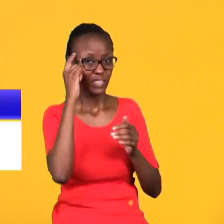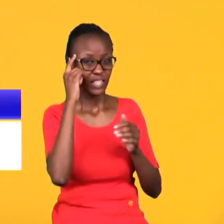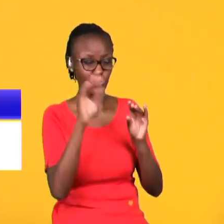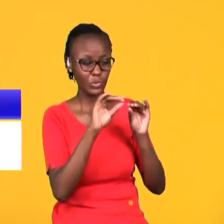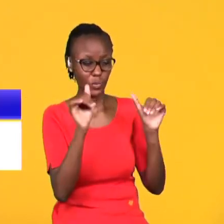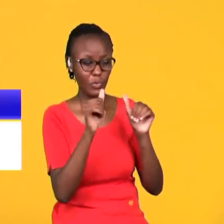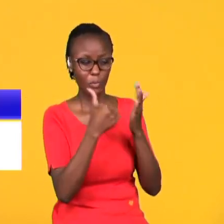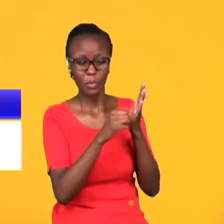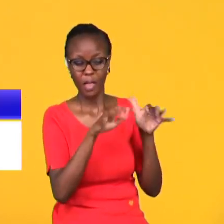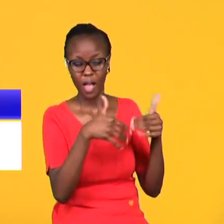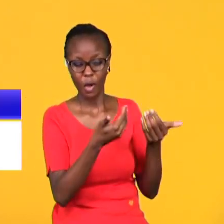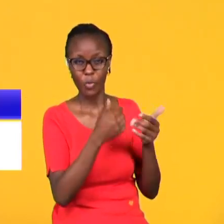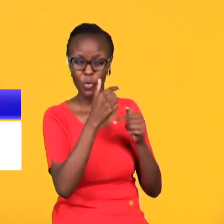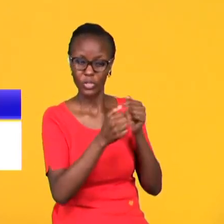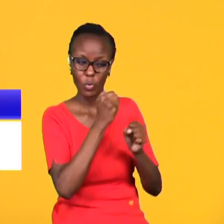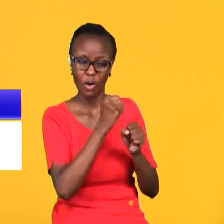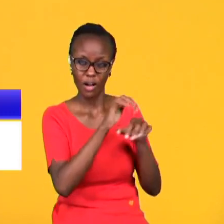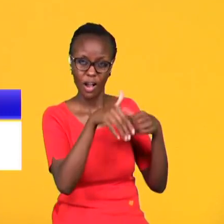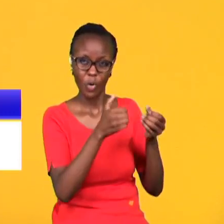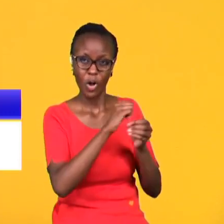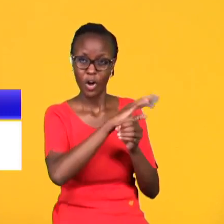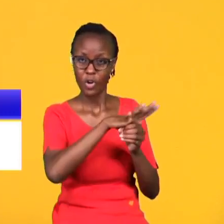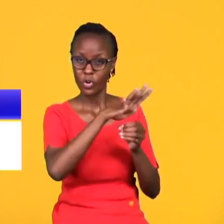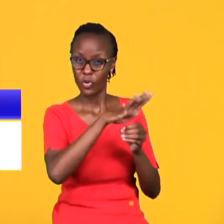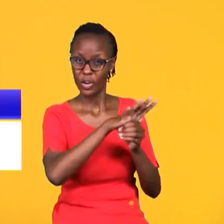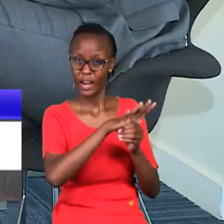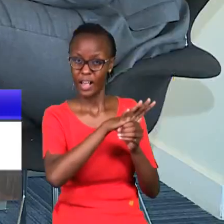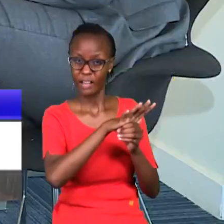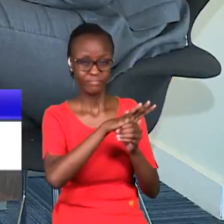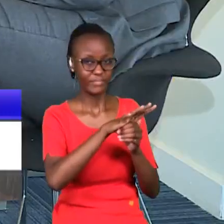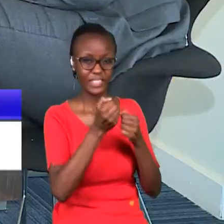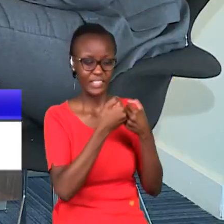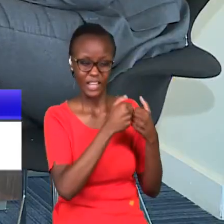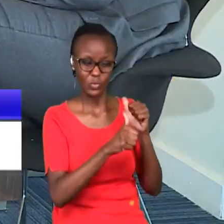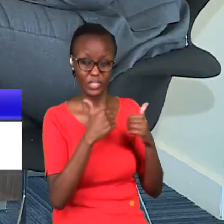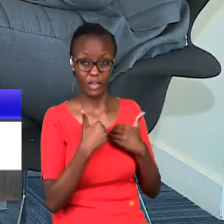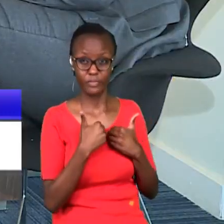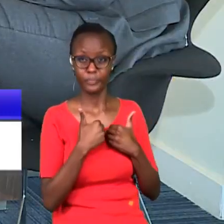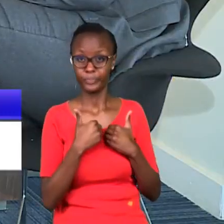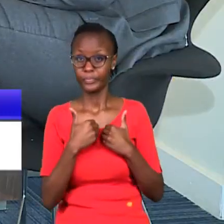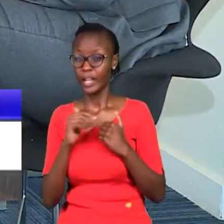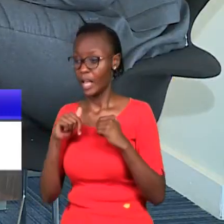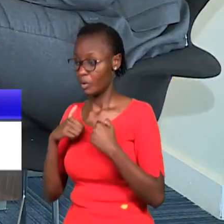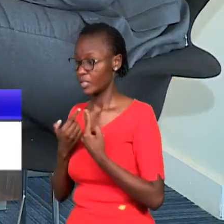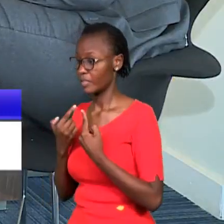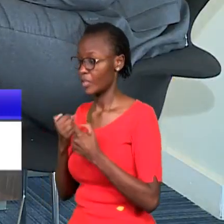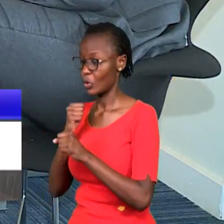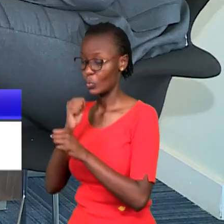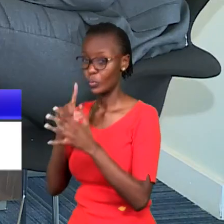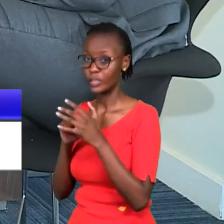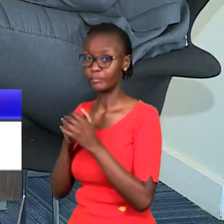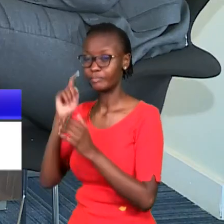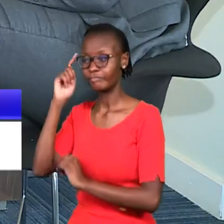to keep Bolt afloat? What impact did COVID-19 have to Bolt? So what we did to influence that is we saw